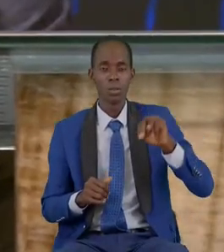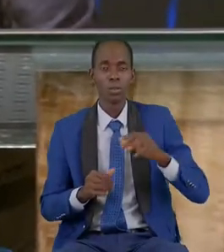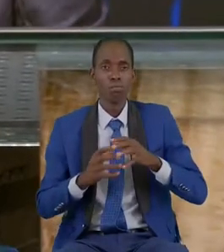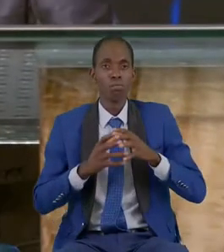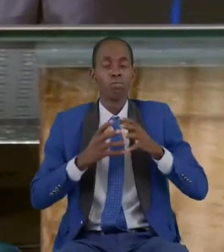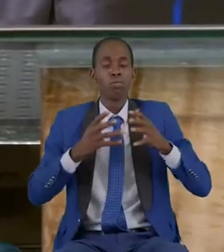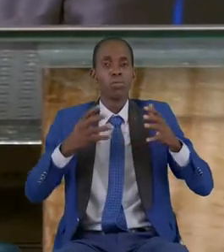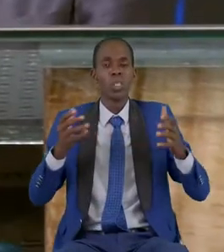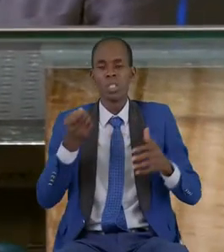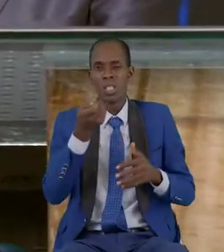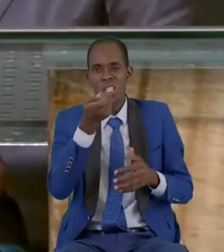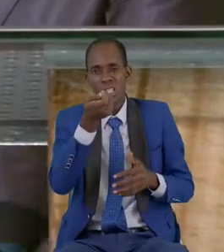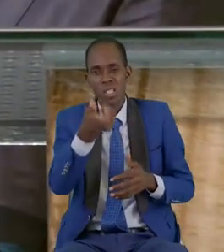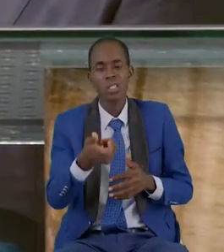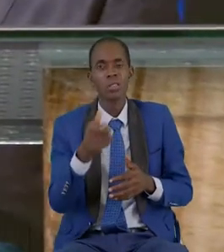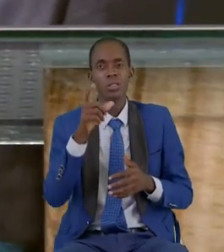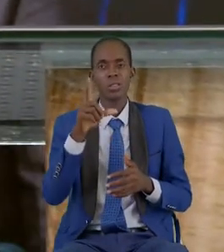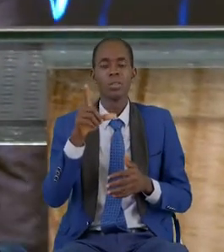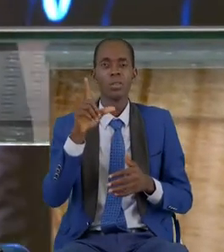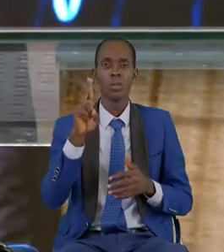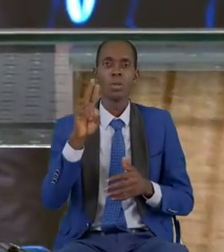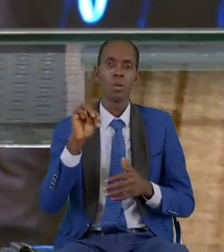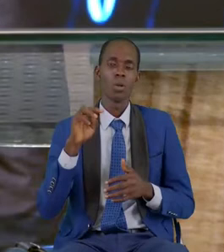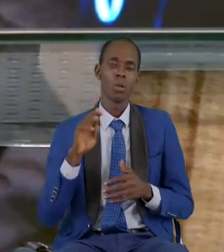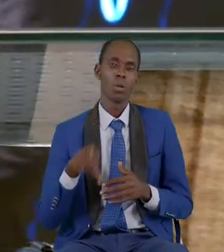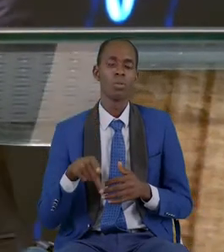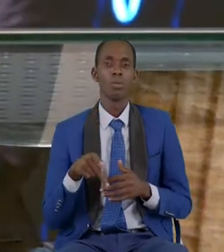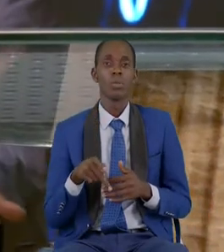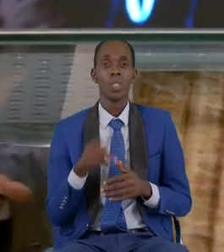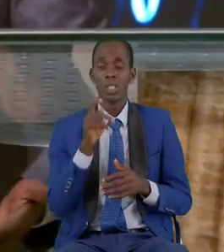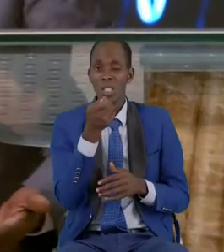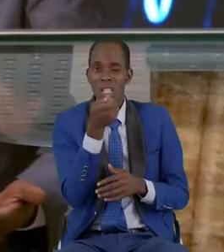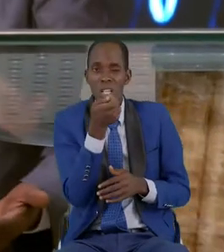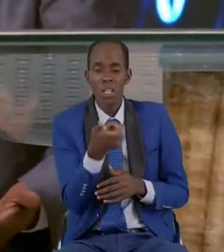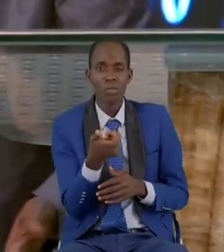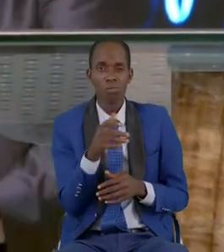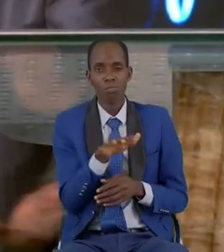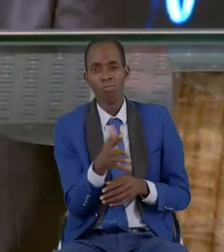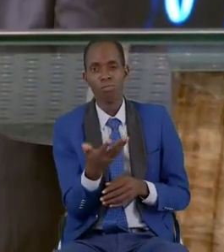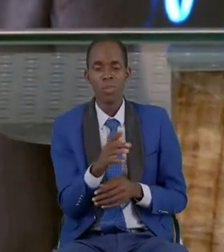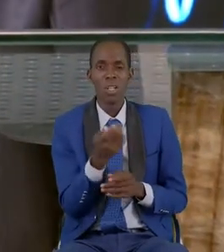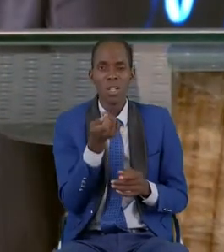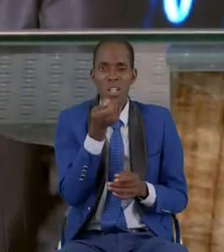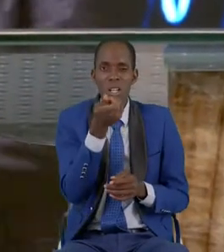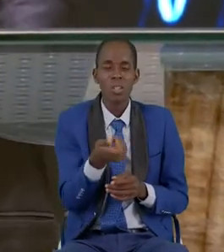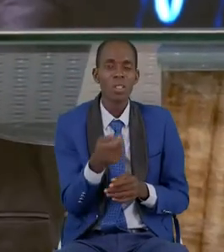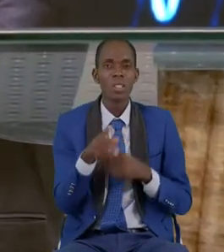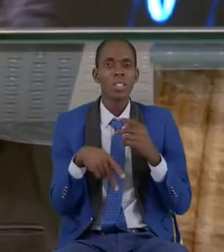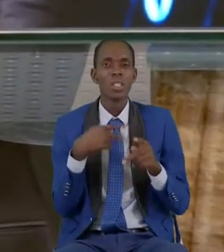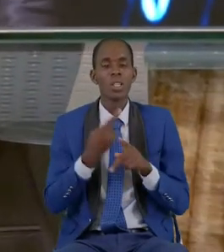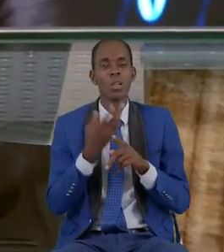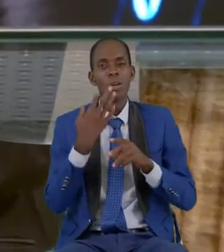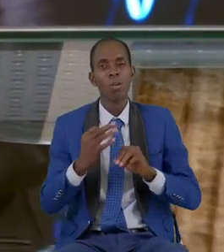leaven leaveneth the whole lump. A little compromise, a little kind of giving in to